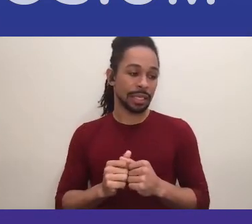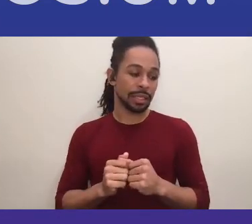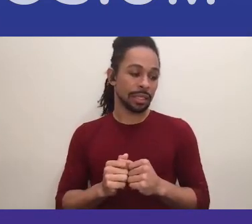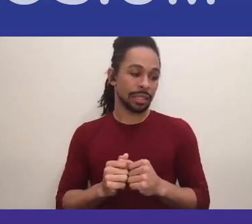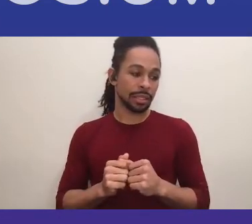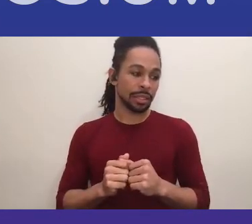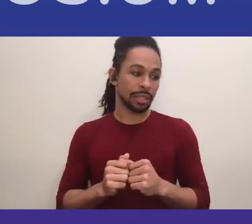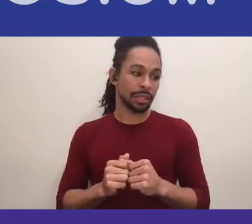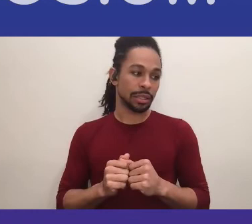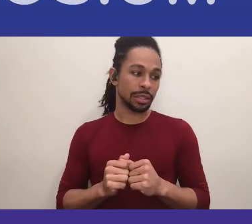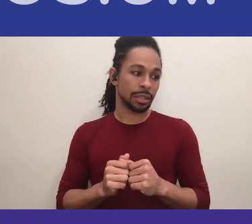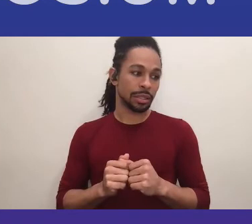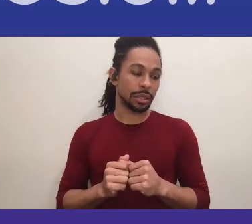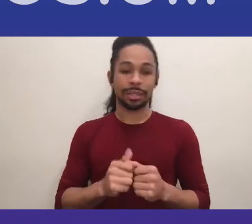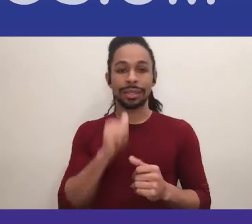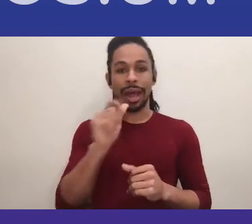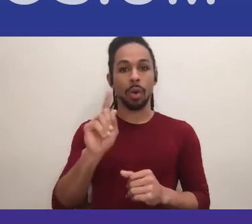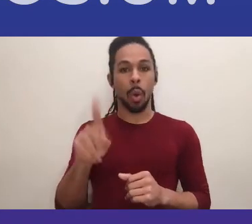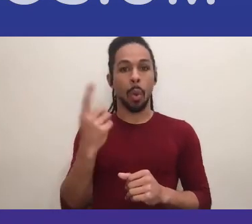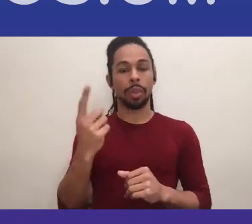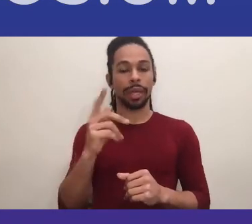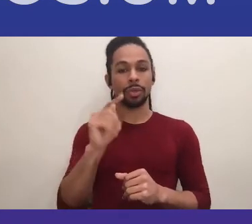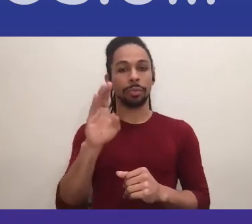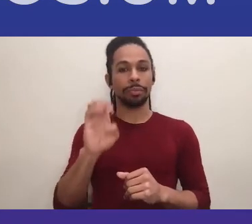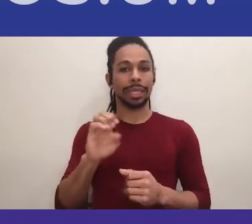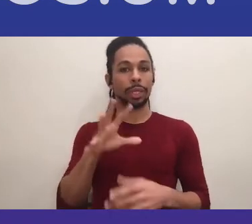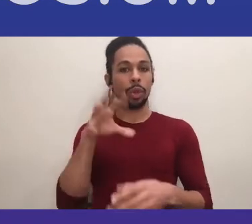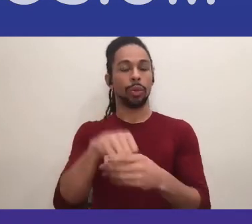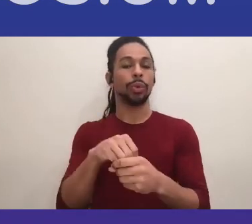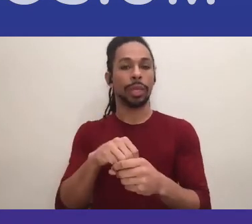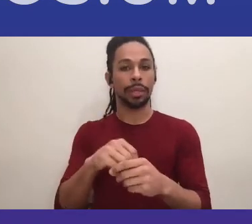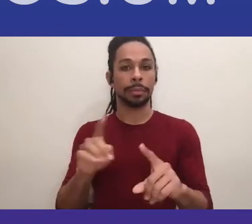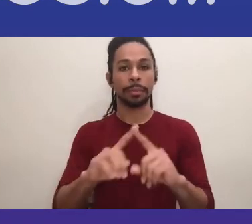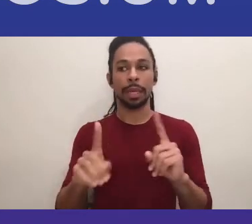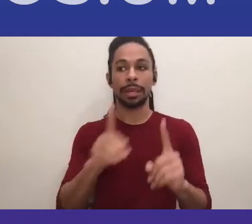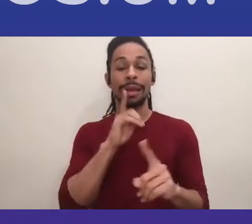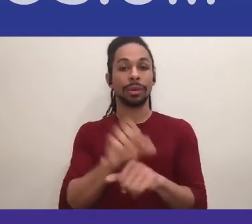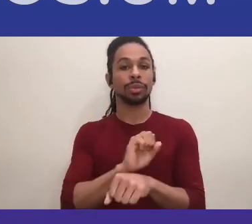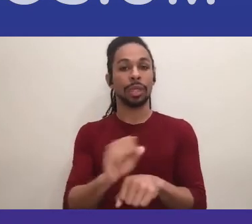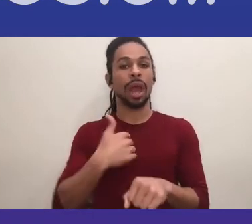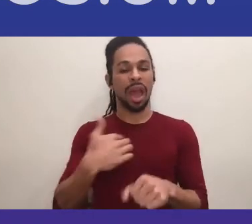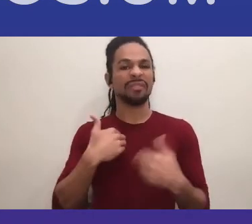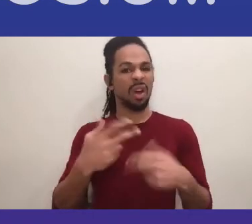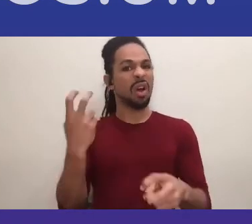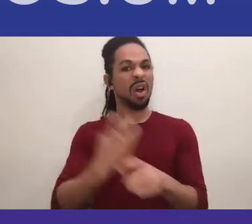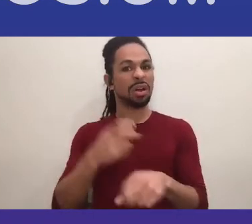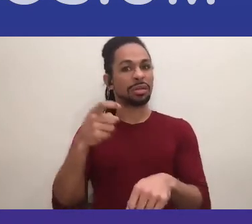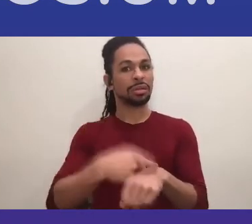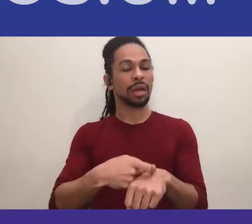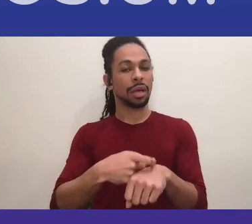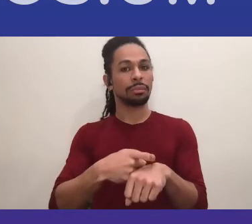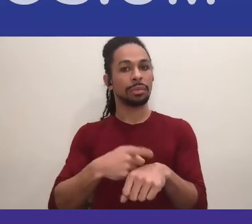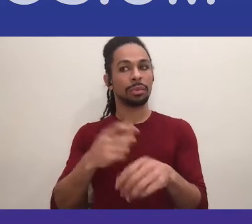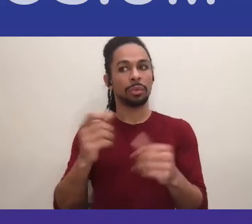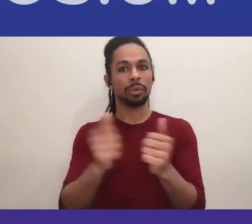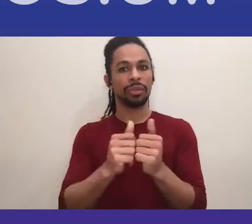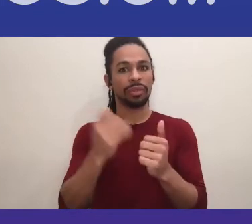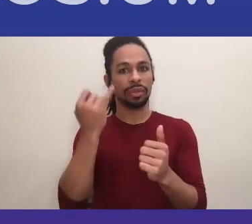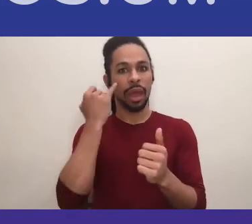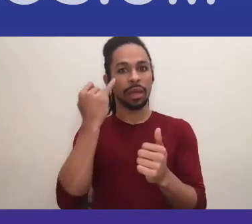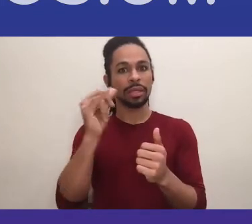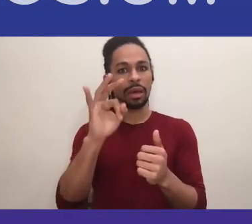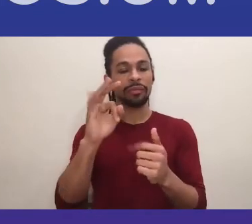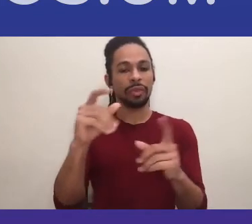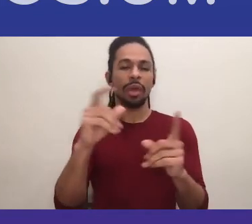not only to be included, because actually I have a very hard time with the word inclusion, with seeing